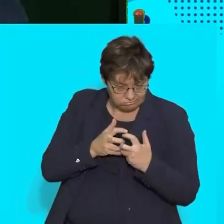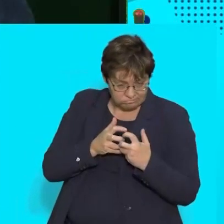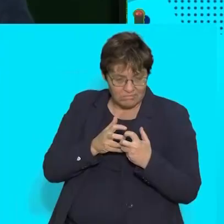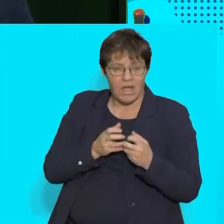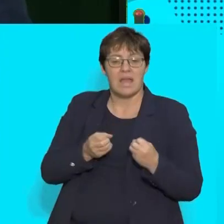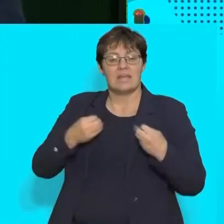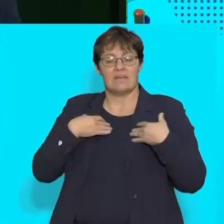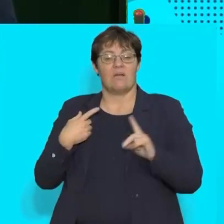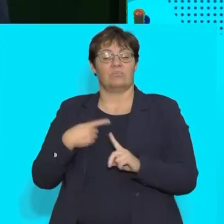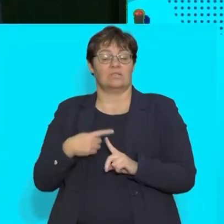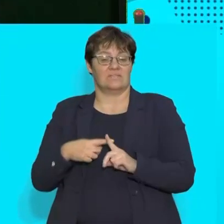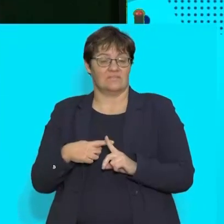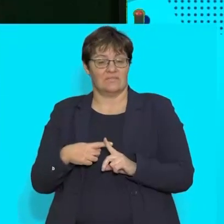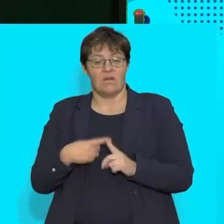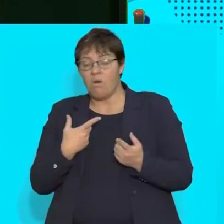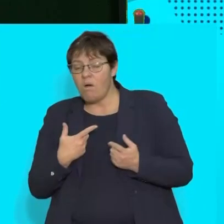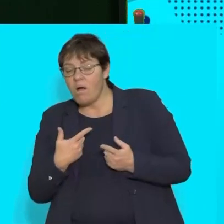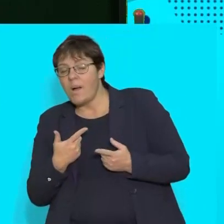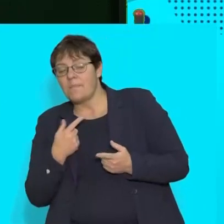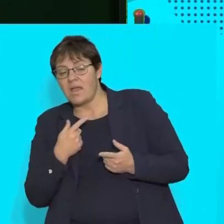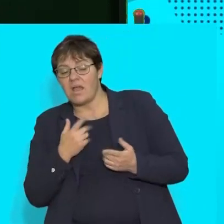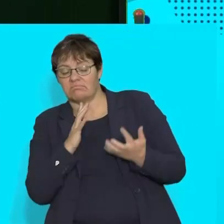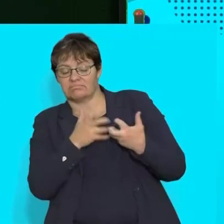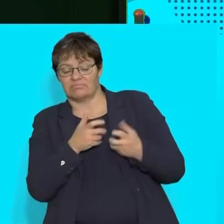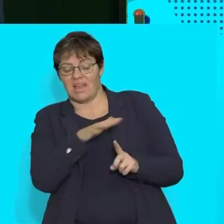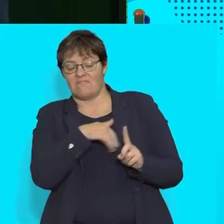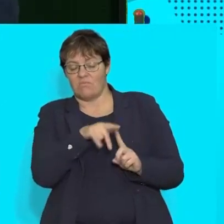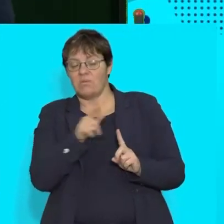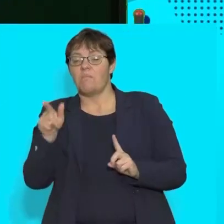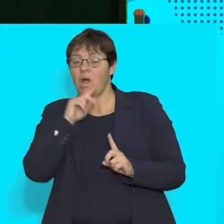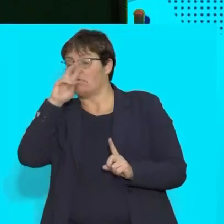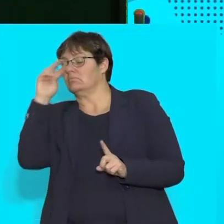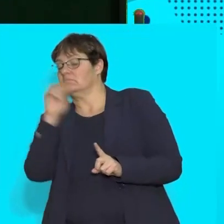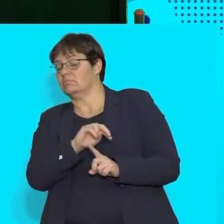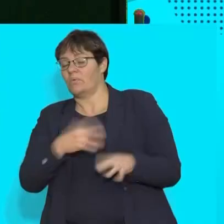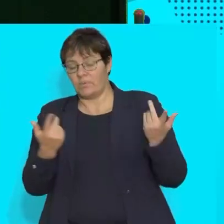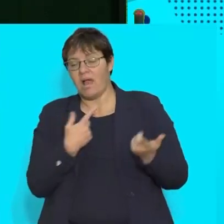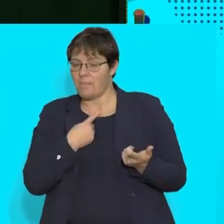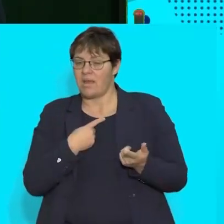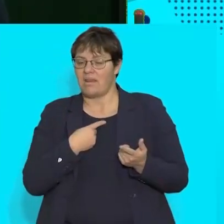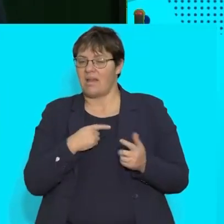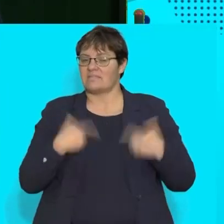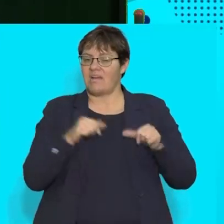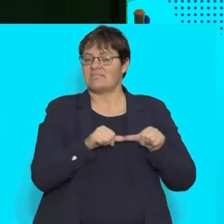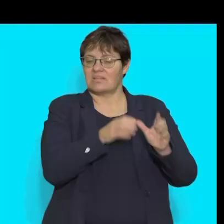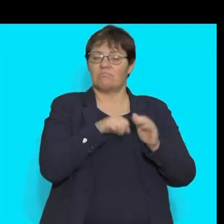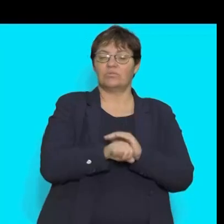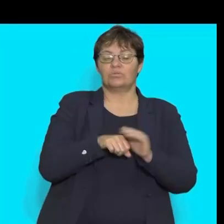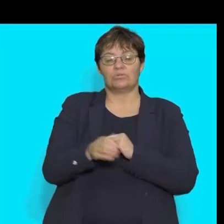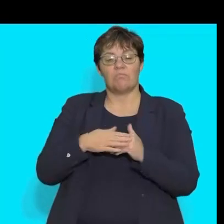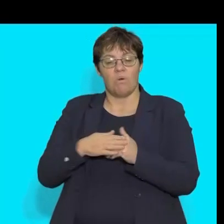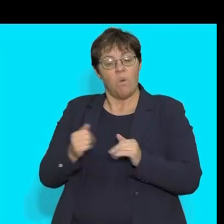them an advantage or allow them to be better suited survive, reproduce, and produce